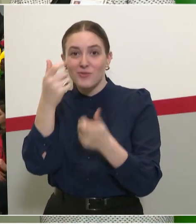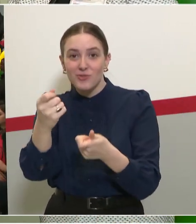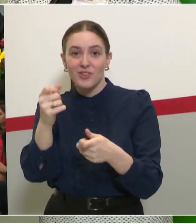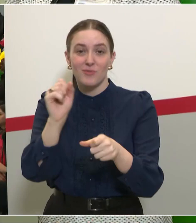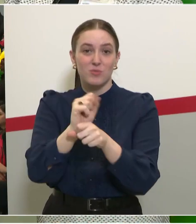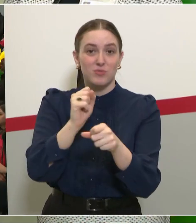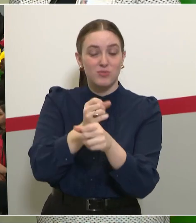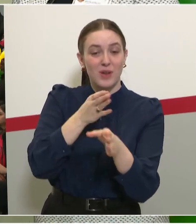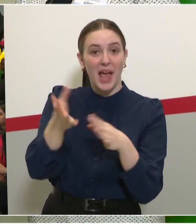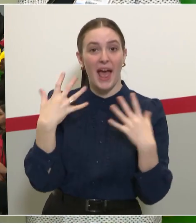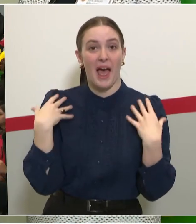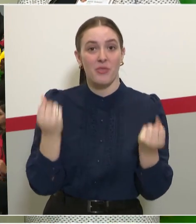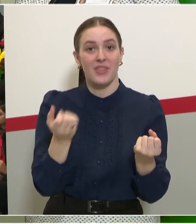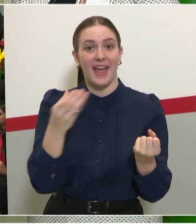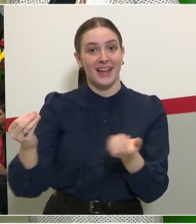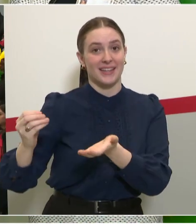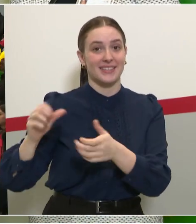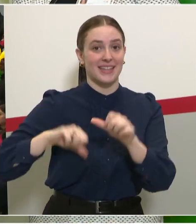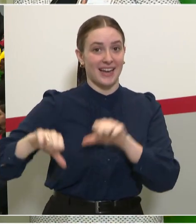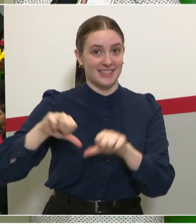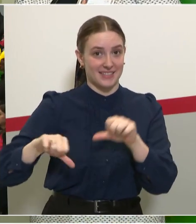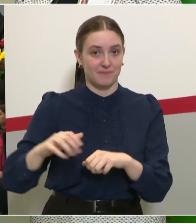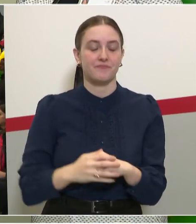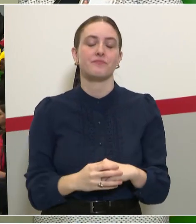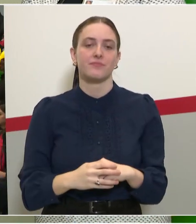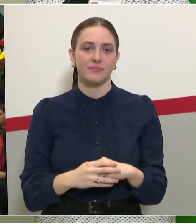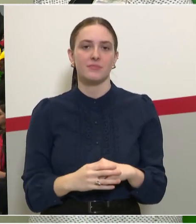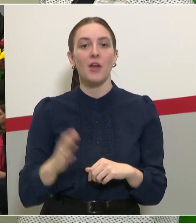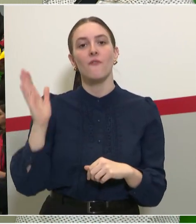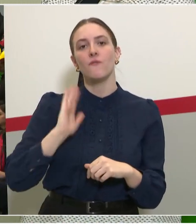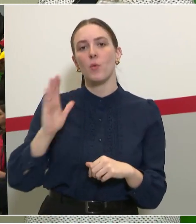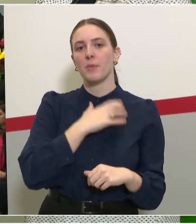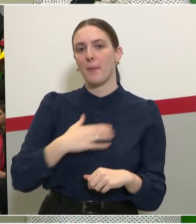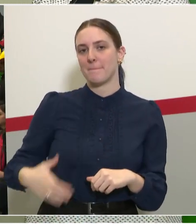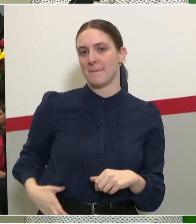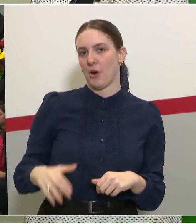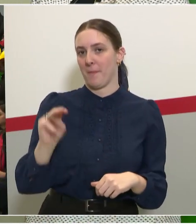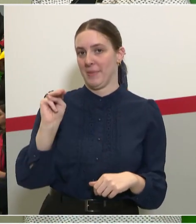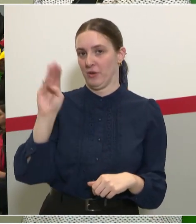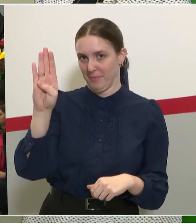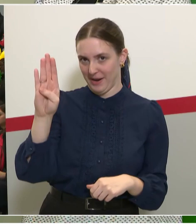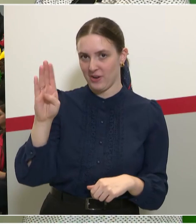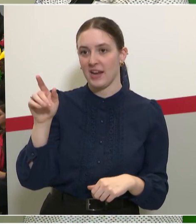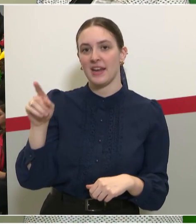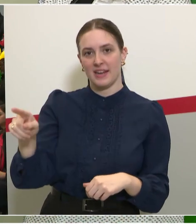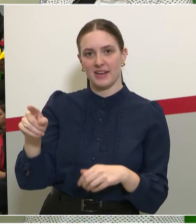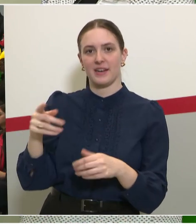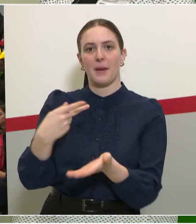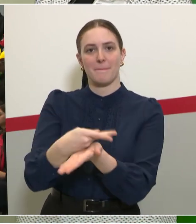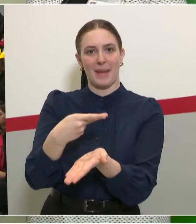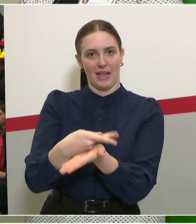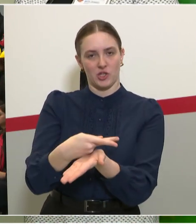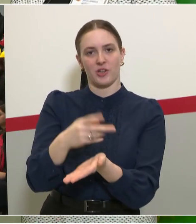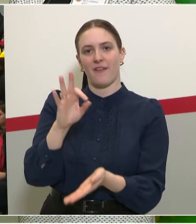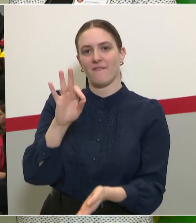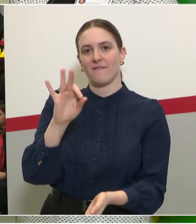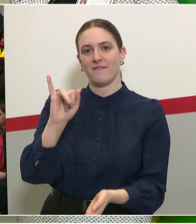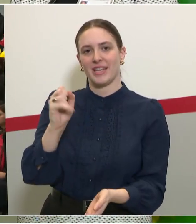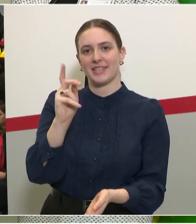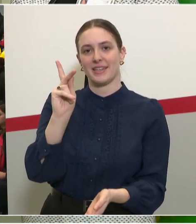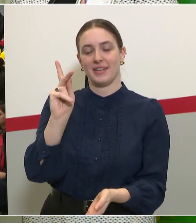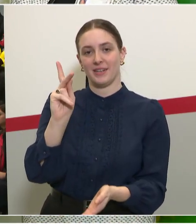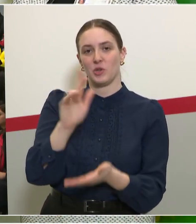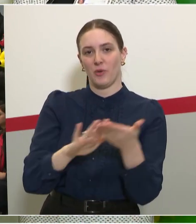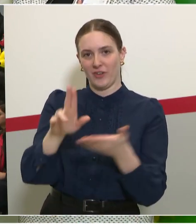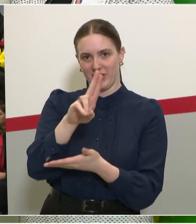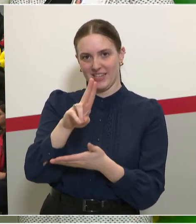the sciences. Former Mayor Barry earned his master's degree in chemistry at Fisk. And